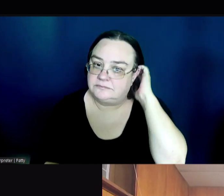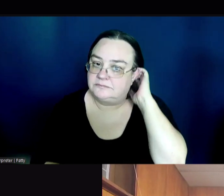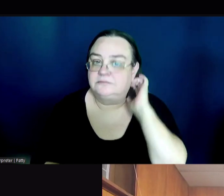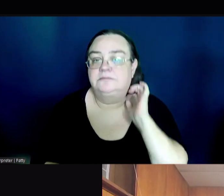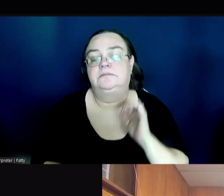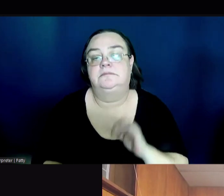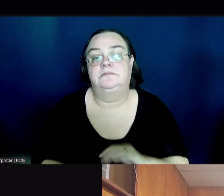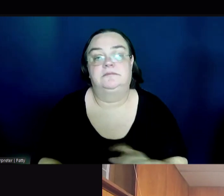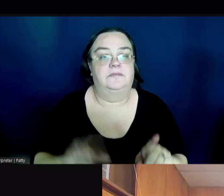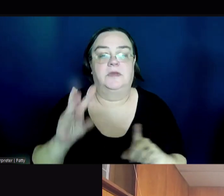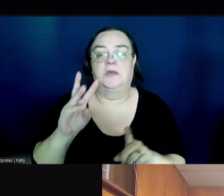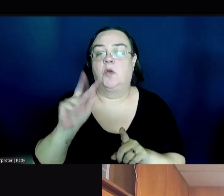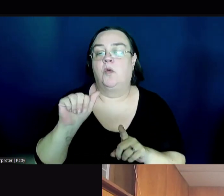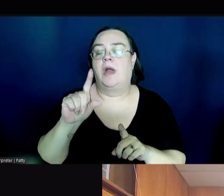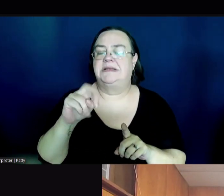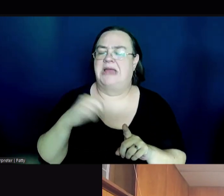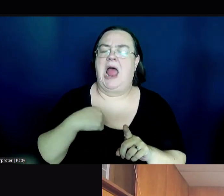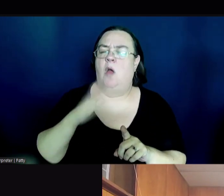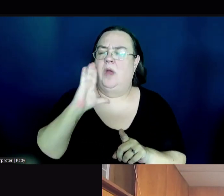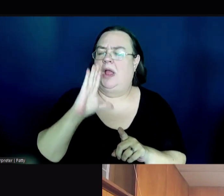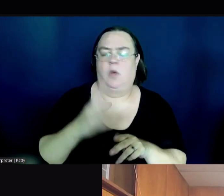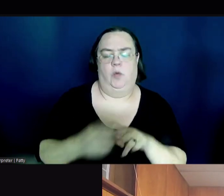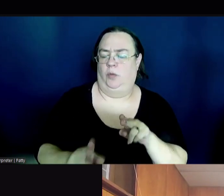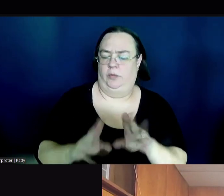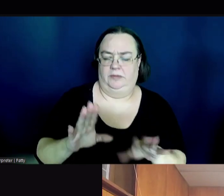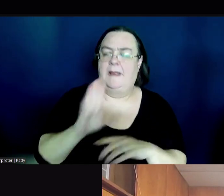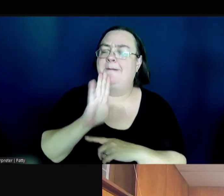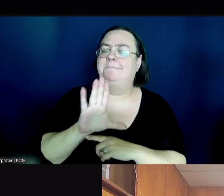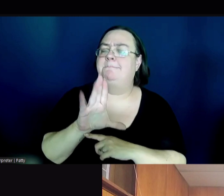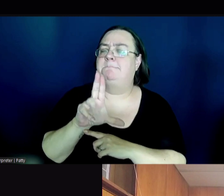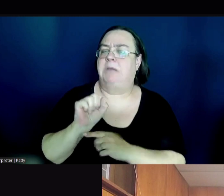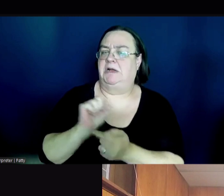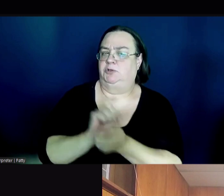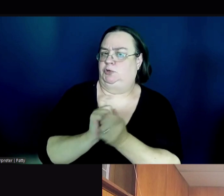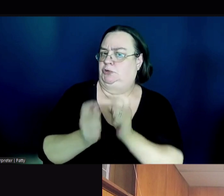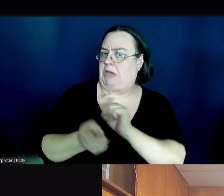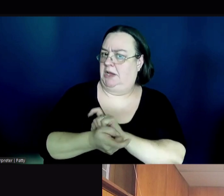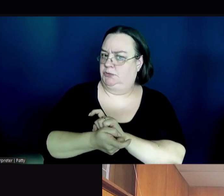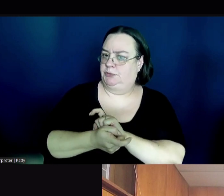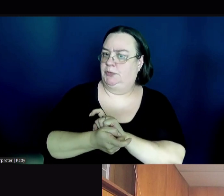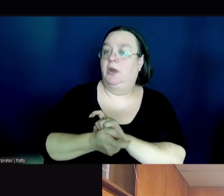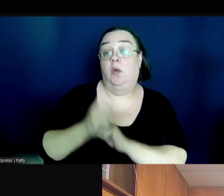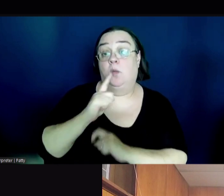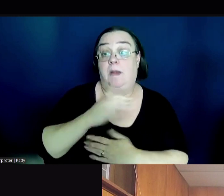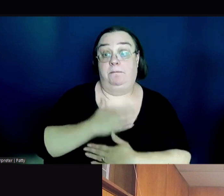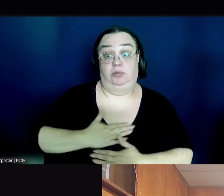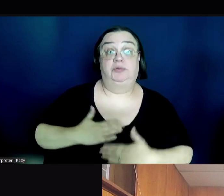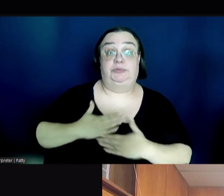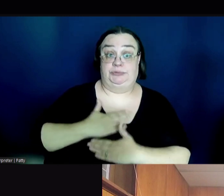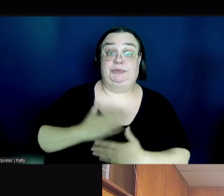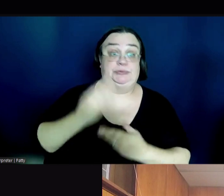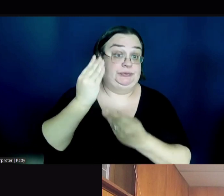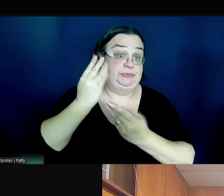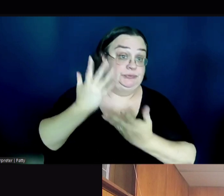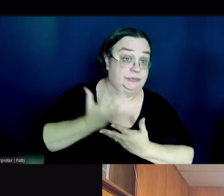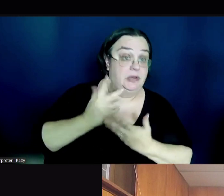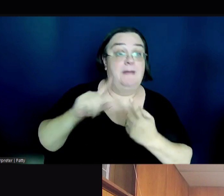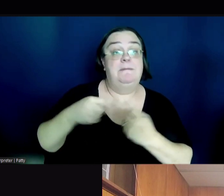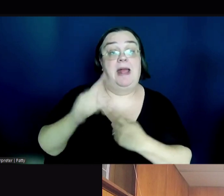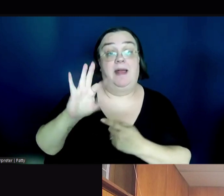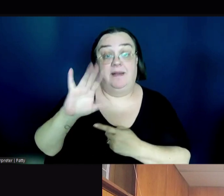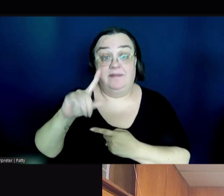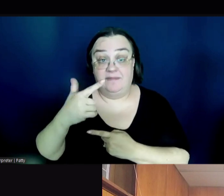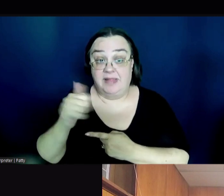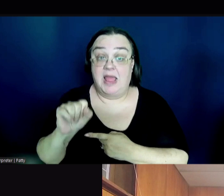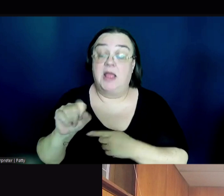I'll be quick. The bus changes, appreciate the information on the flags. Also, thank you for being